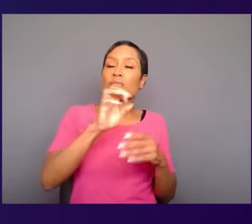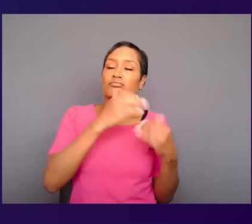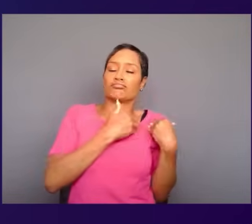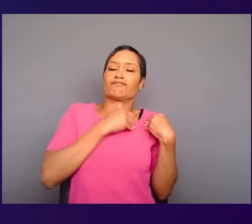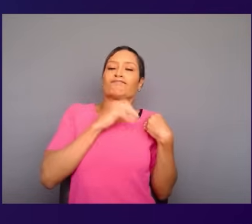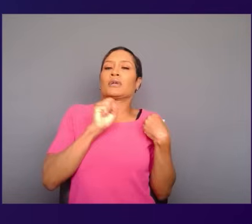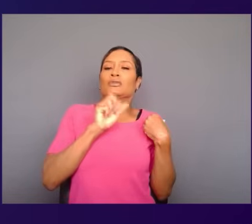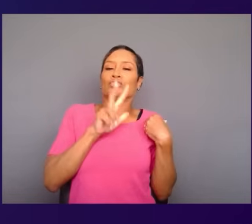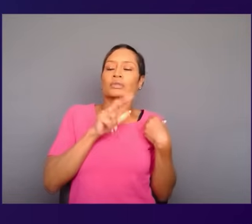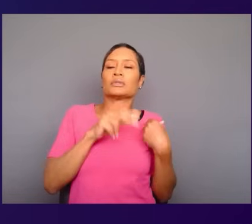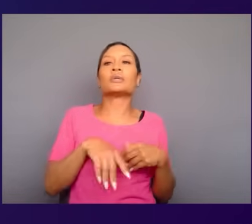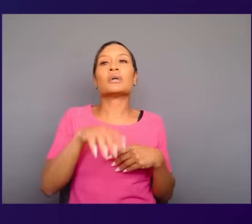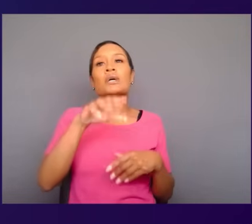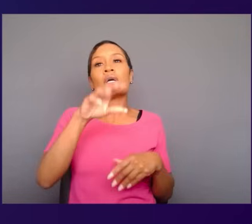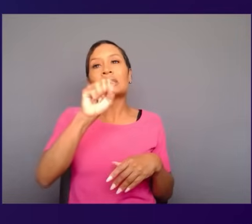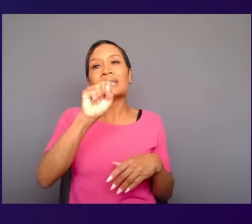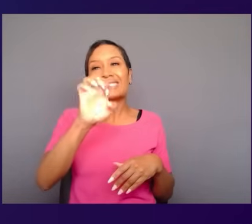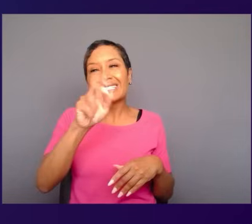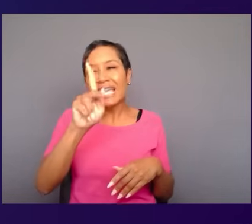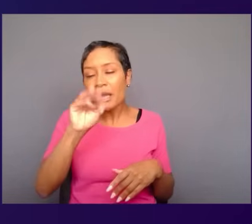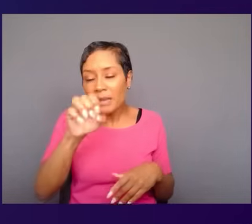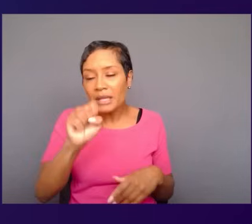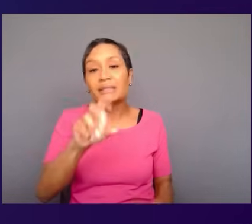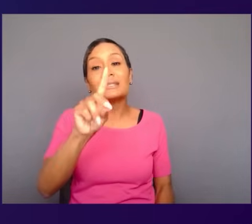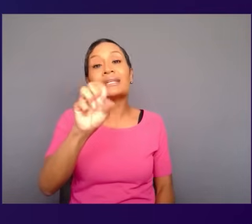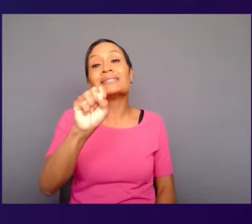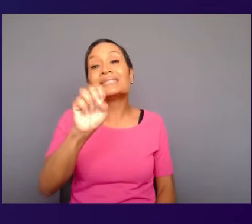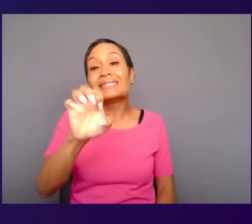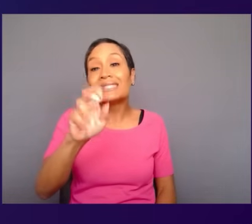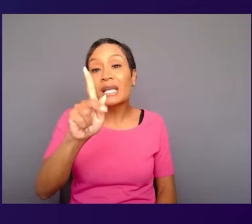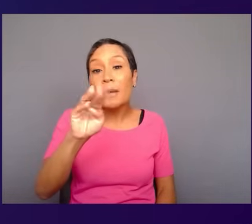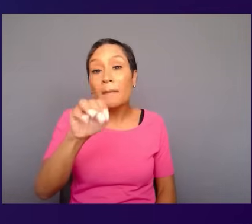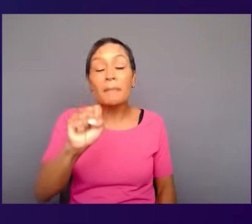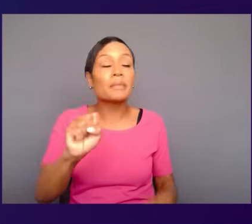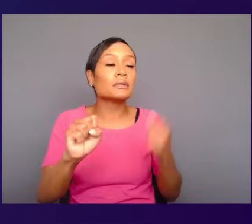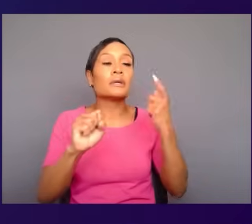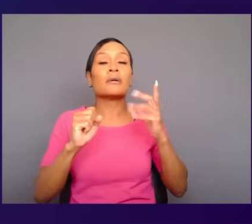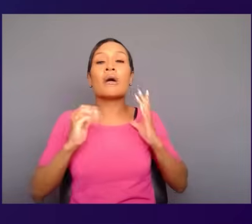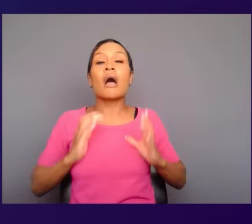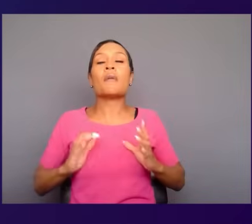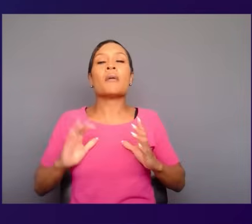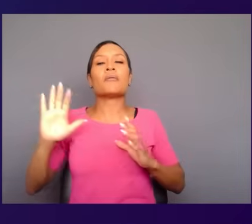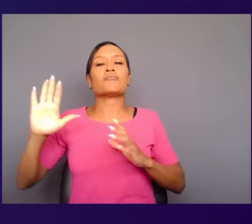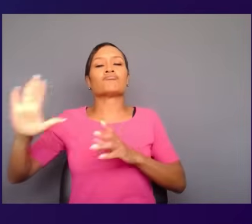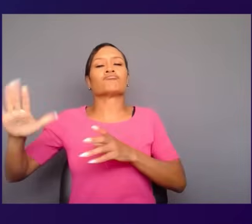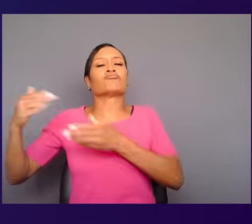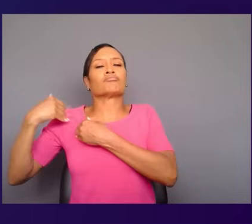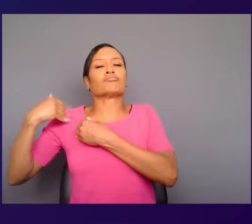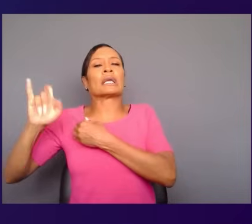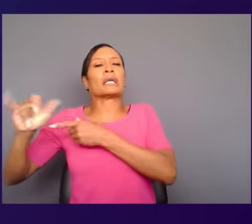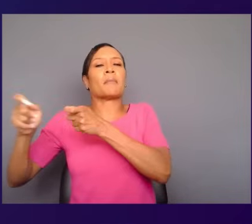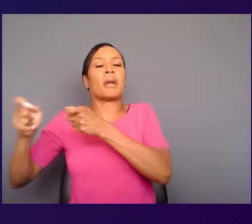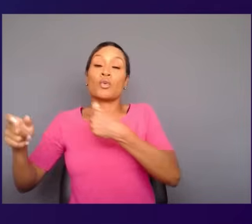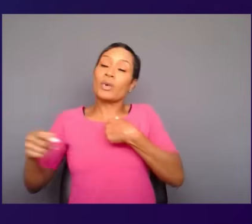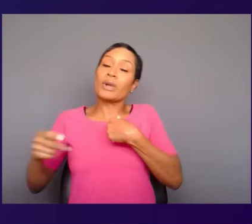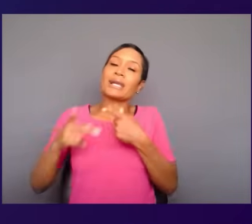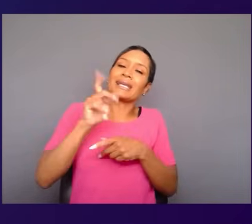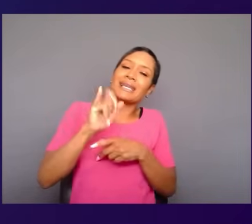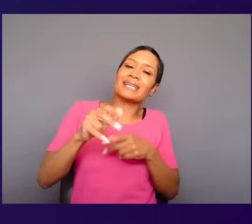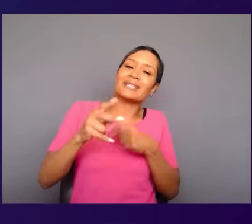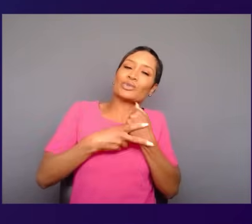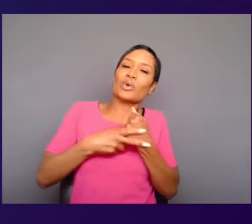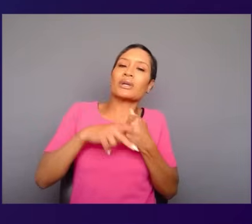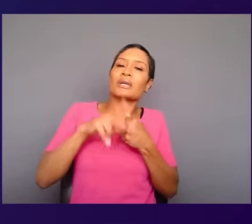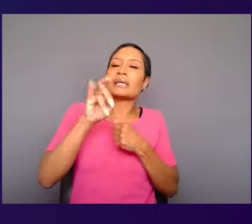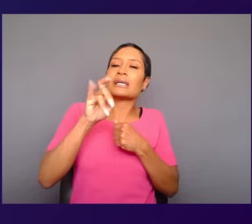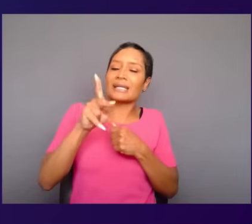SSC KMS, DSSC KMS, the customer only needs to care about the key management. We do the key storage, we do the compute, and then